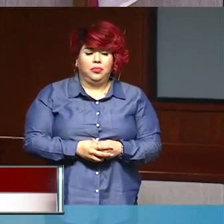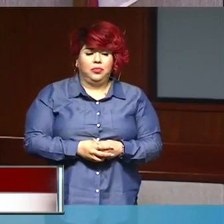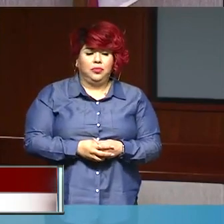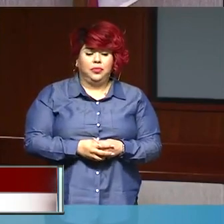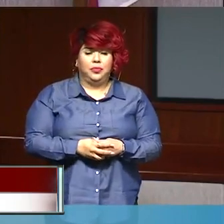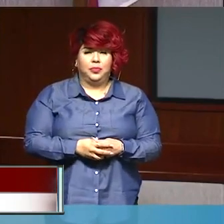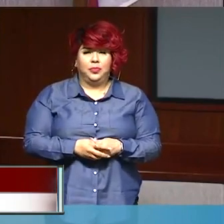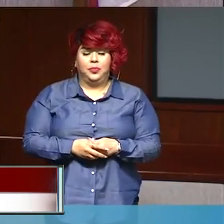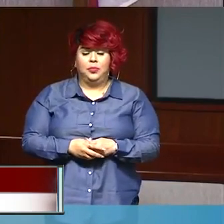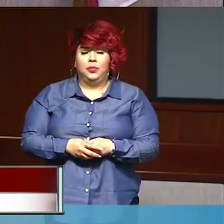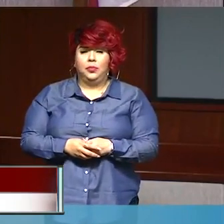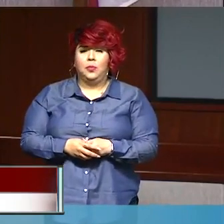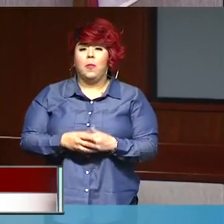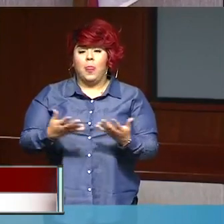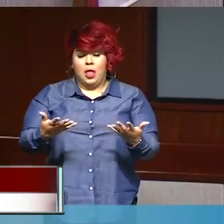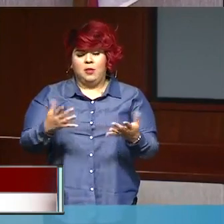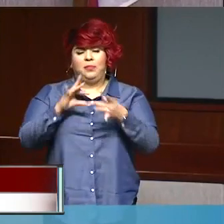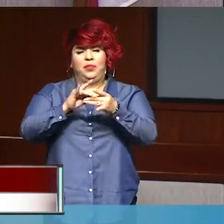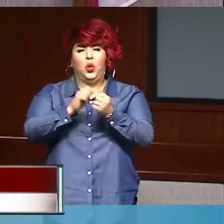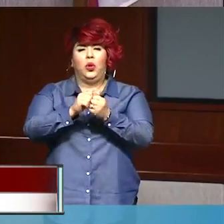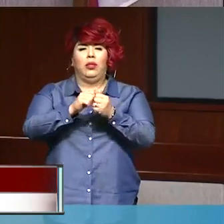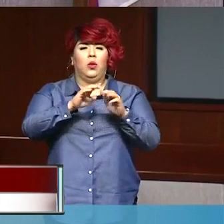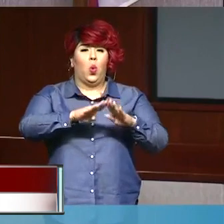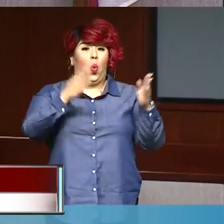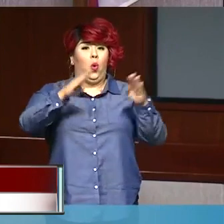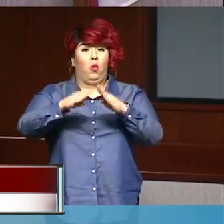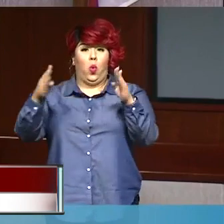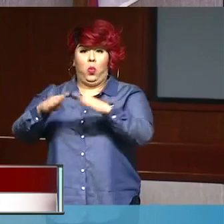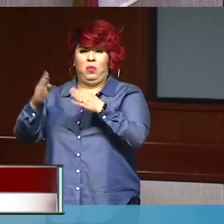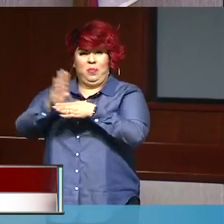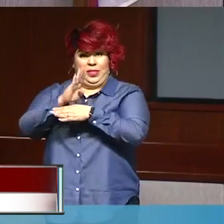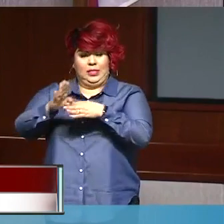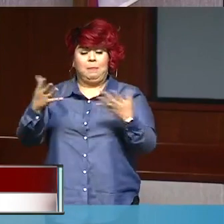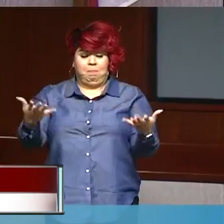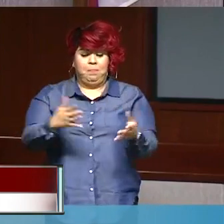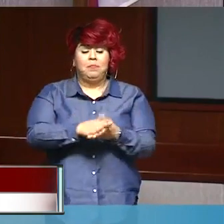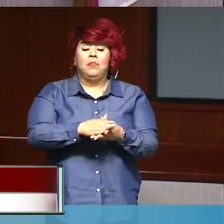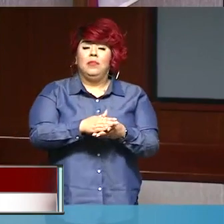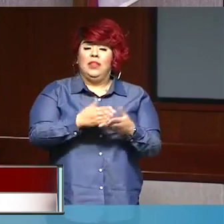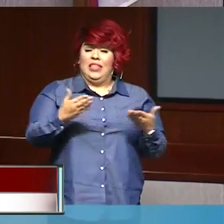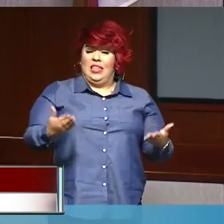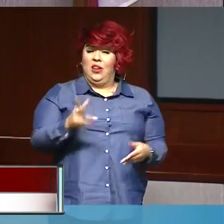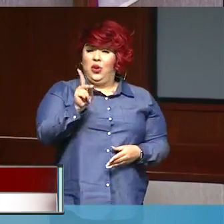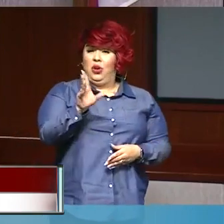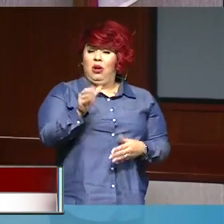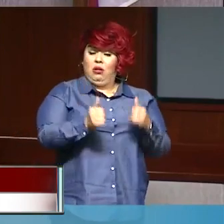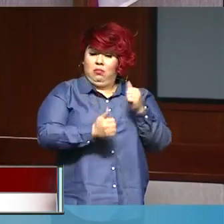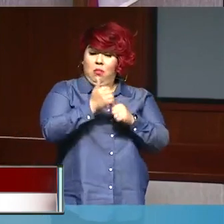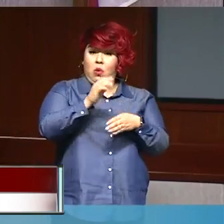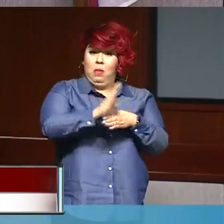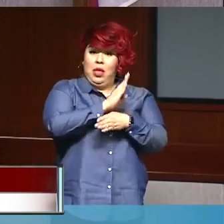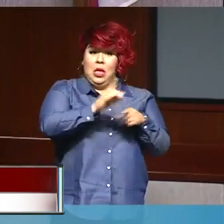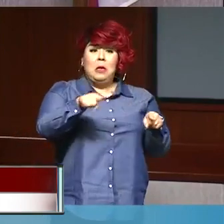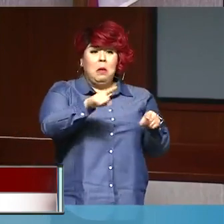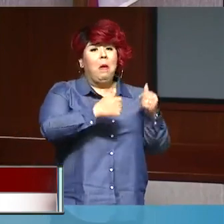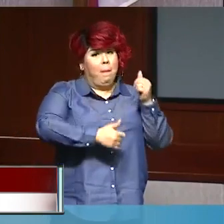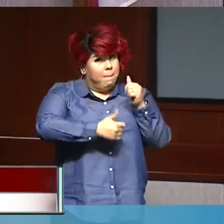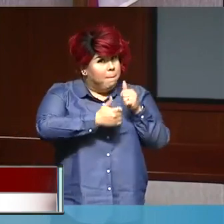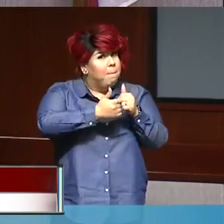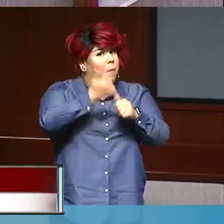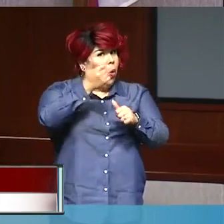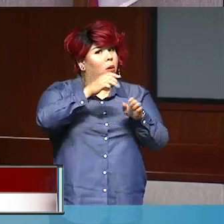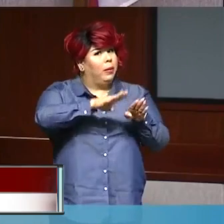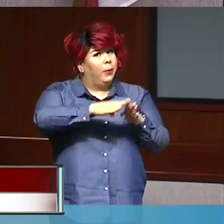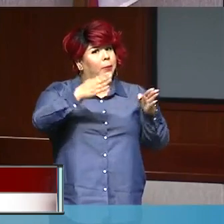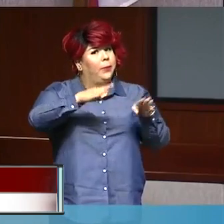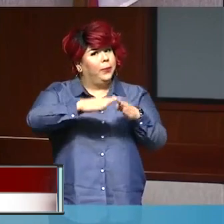Quickly about reopening, most businesses in Kern County are reopening.